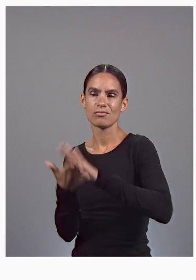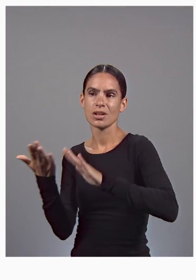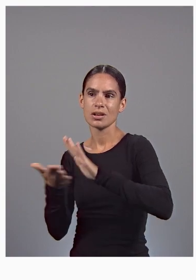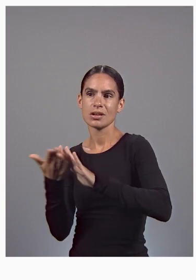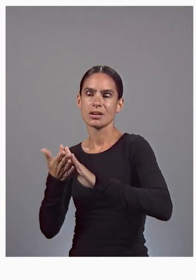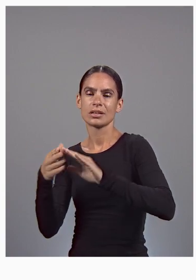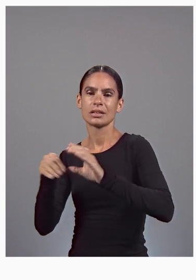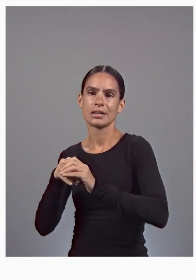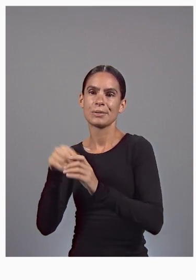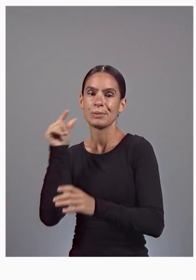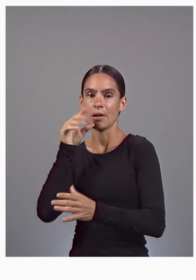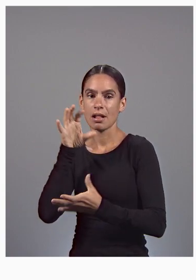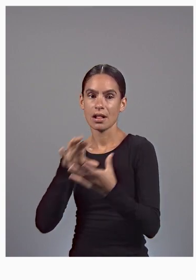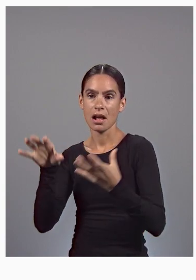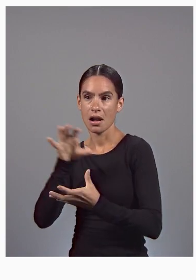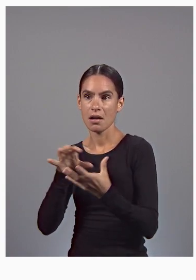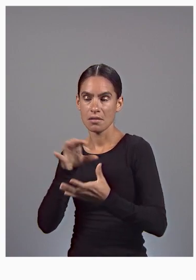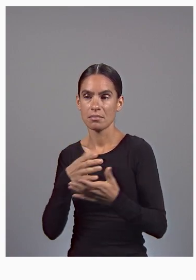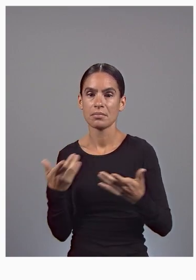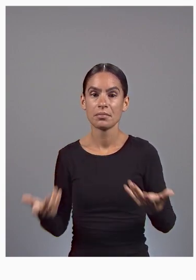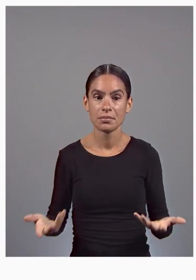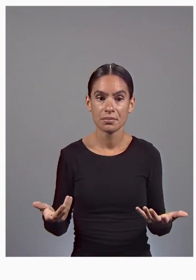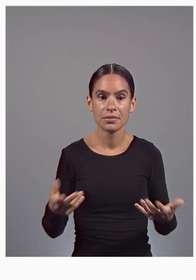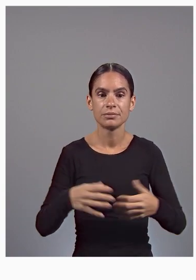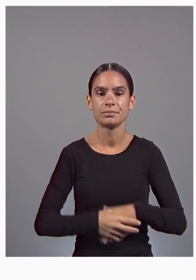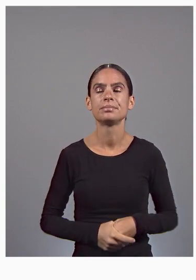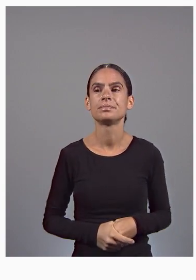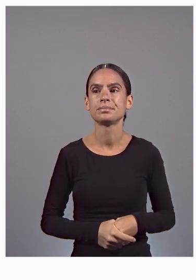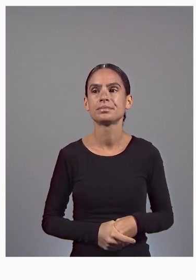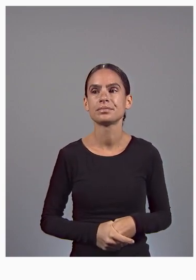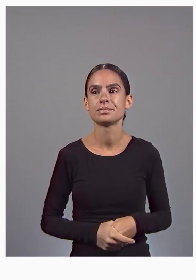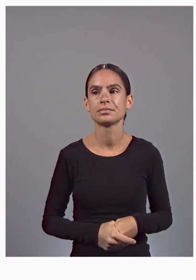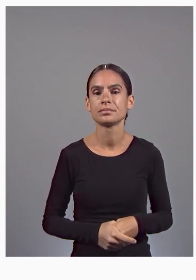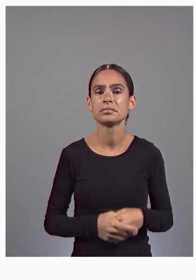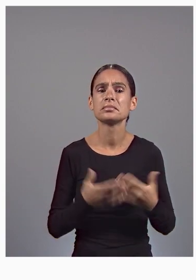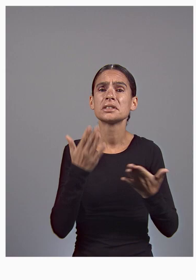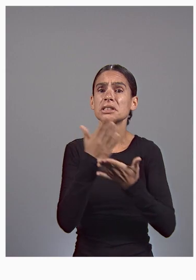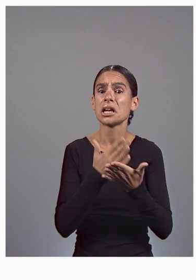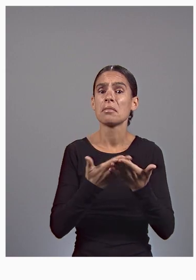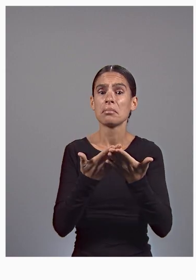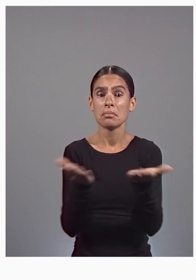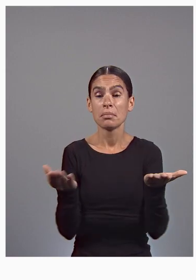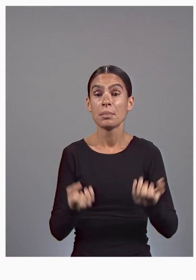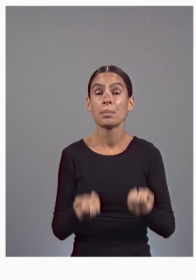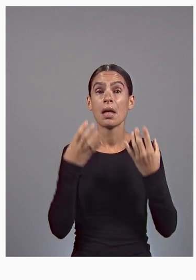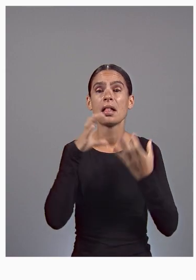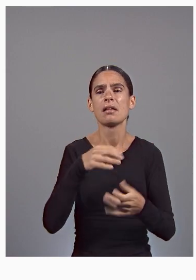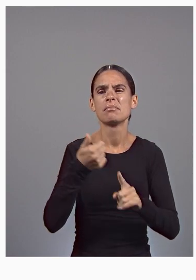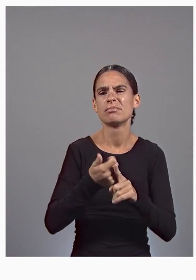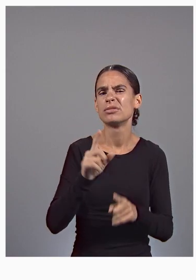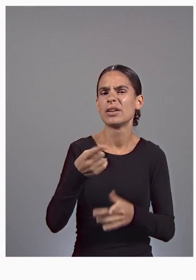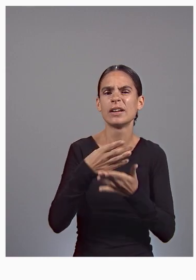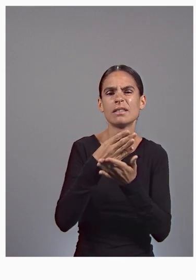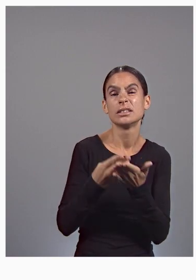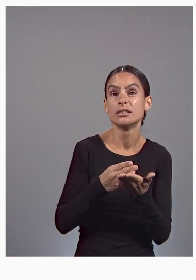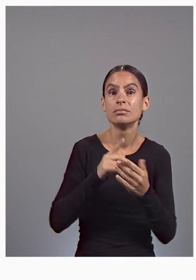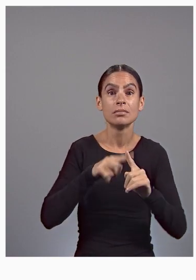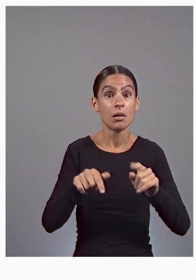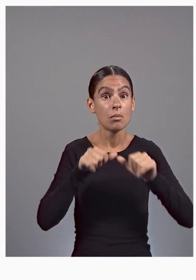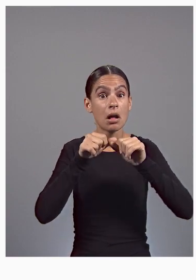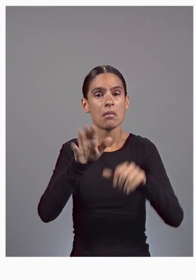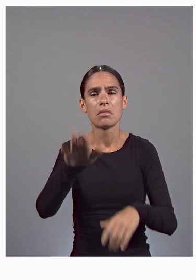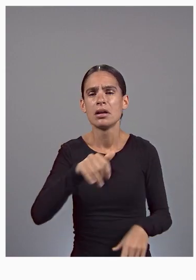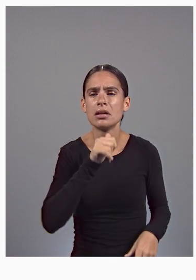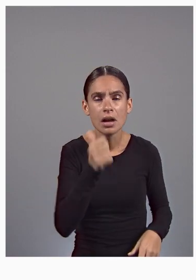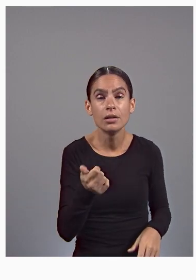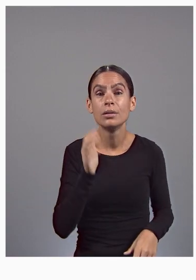well. So that's cool. So for some, multi-cloud is a bit of a phase. It's not a permanent state. You're not trying to get there. Your final stage could be a full-on